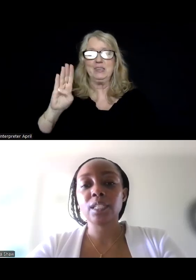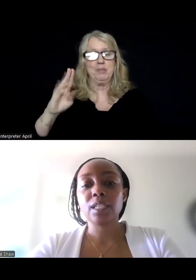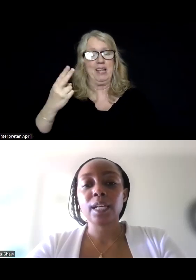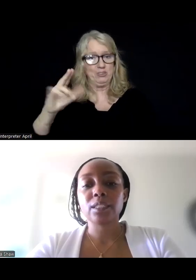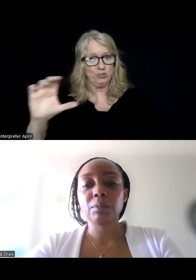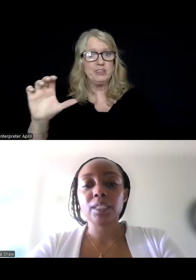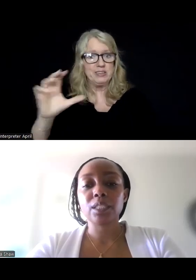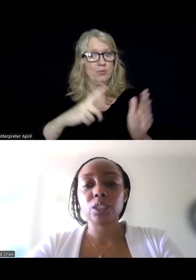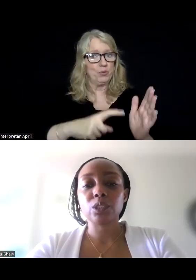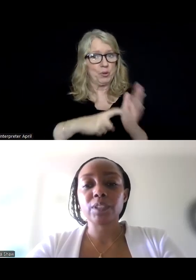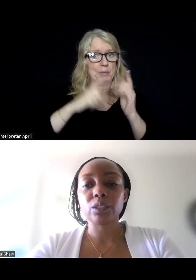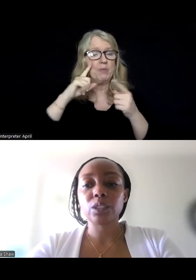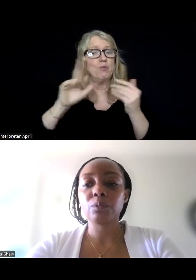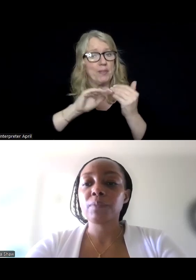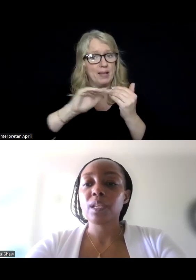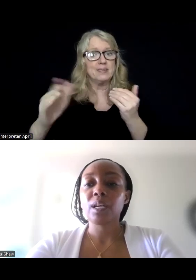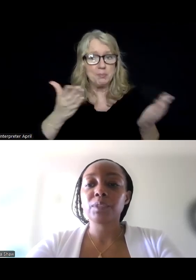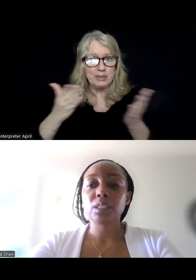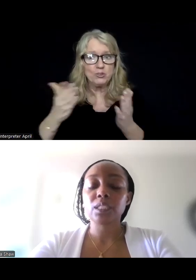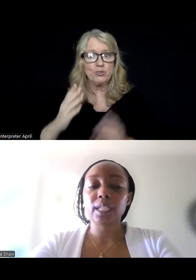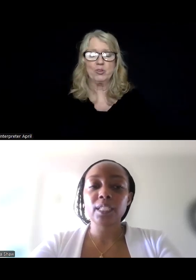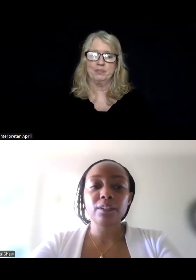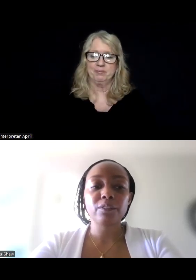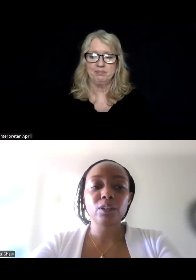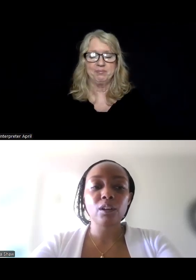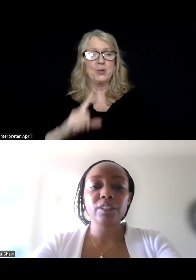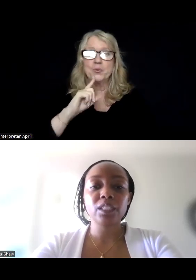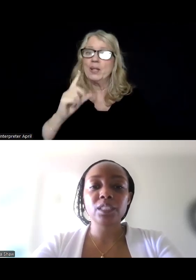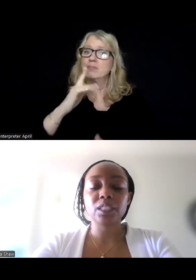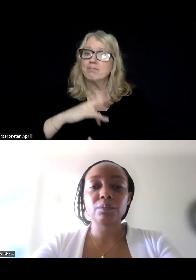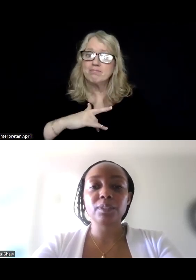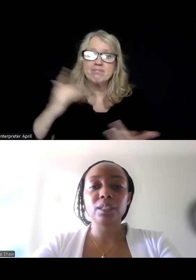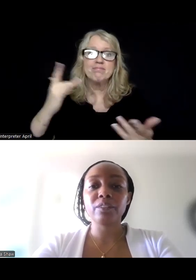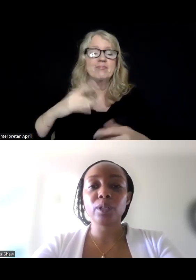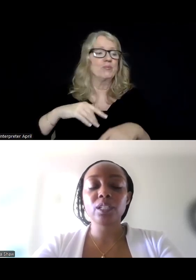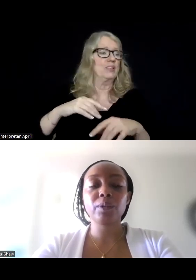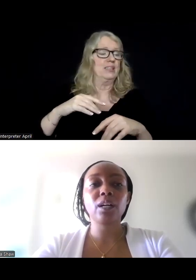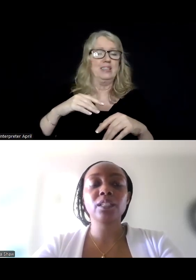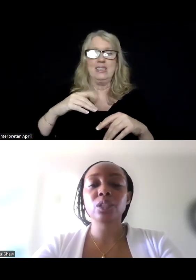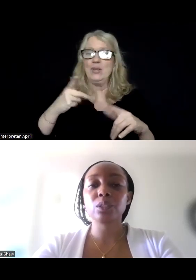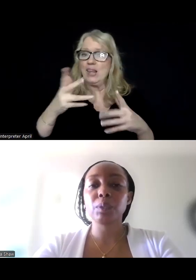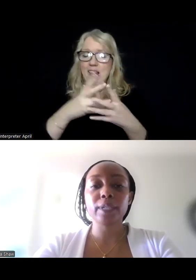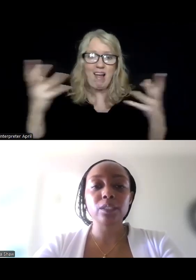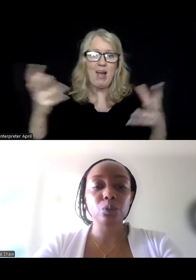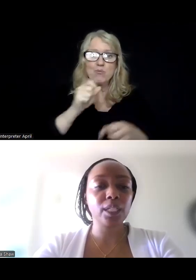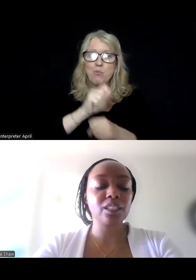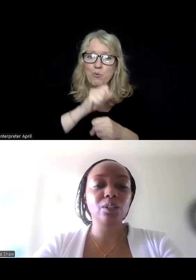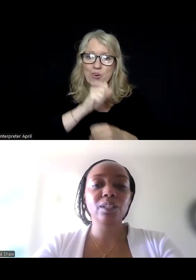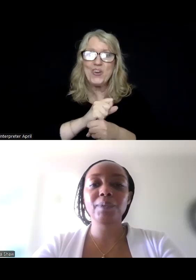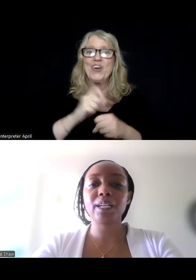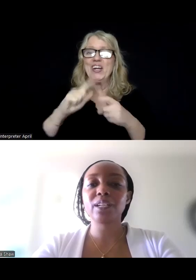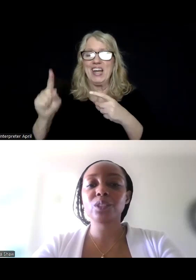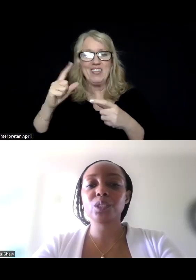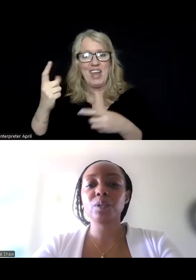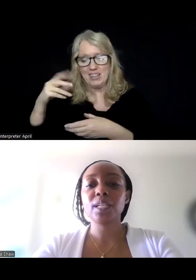as that stabilization service. So just excited for all of these. There's a lot of work going on. There's also a mobile crisis toolkit that's going